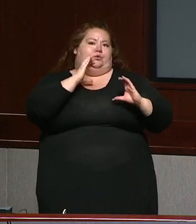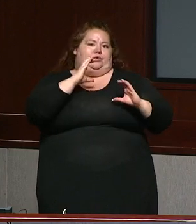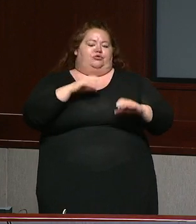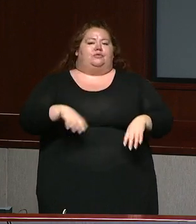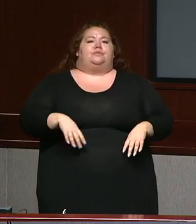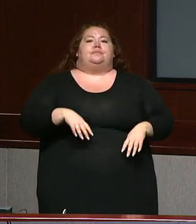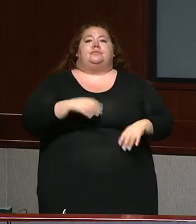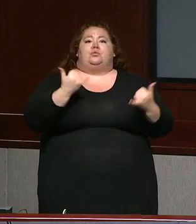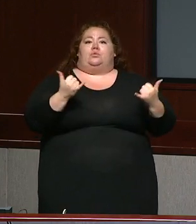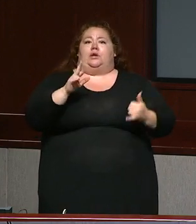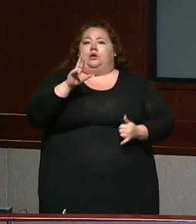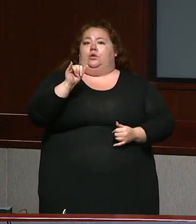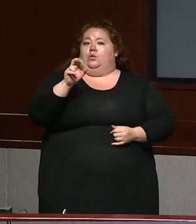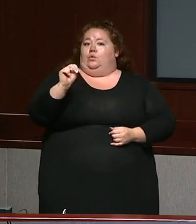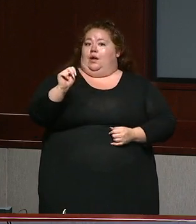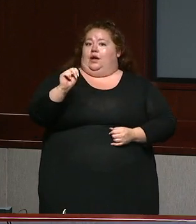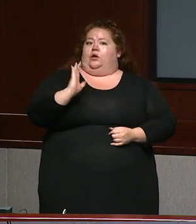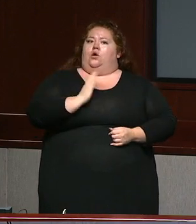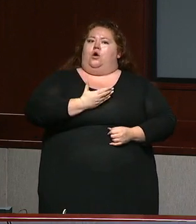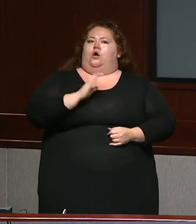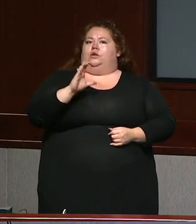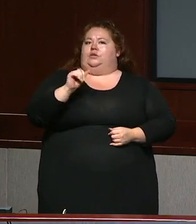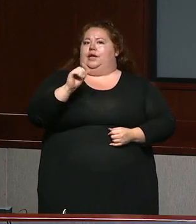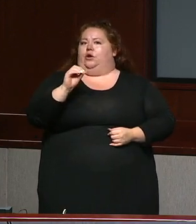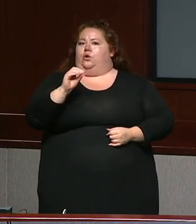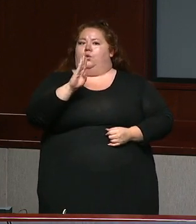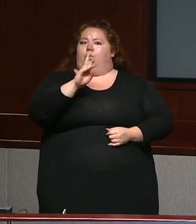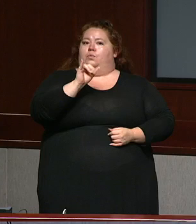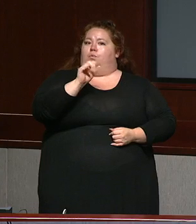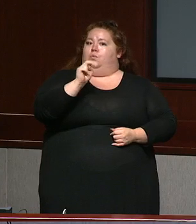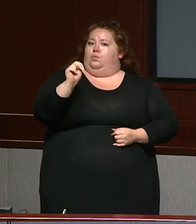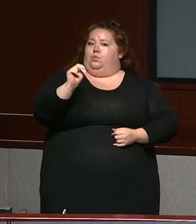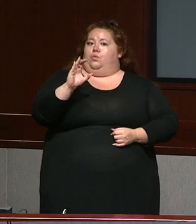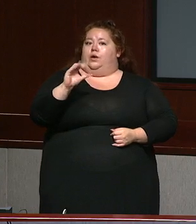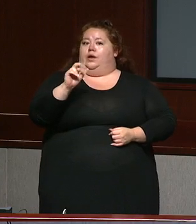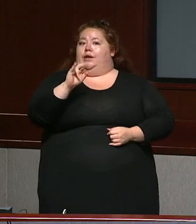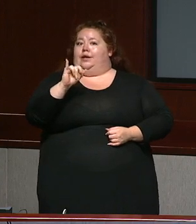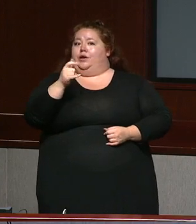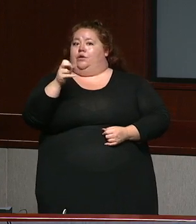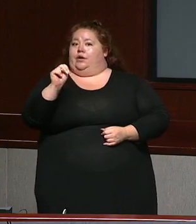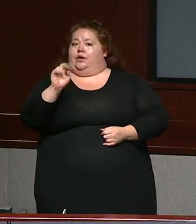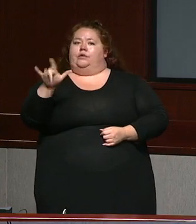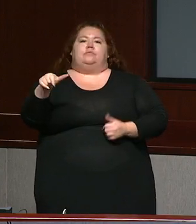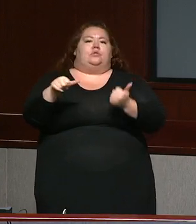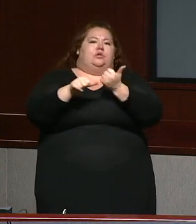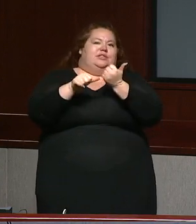Alsop, our Chief Administrative Officer, Bryn Kerrigan, our Assistant Director of Public Health,